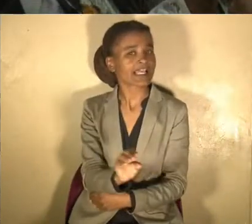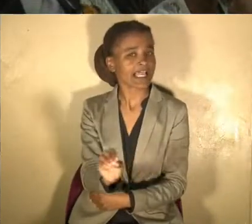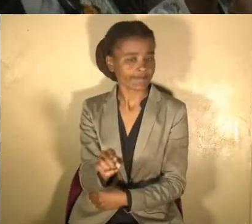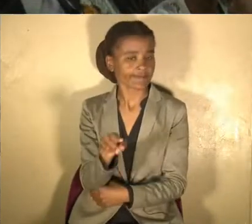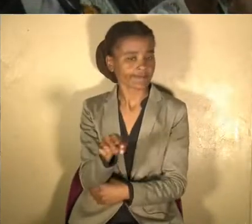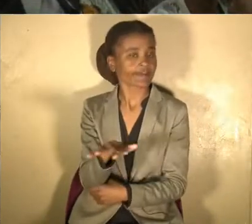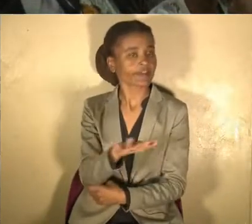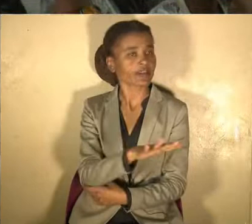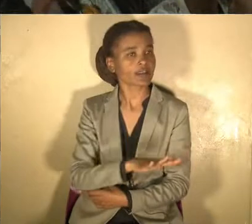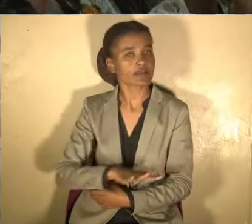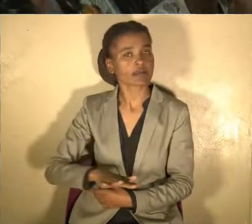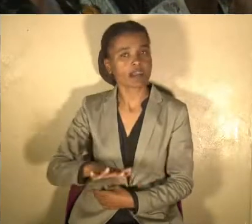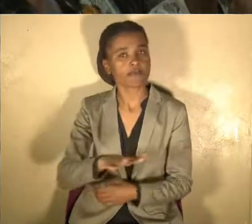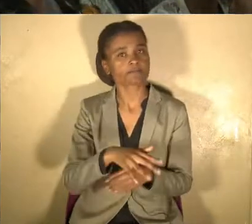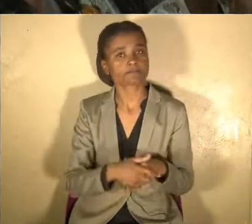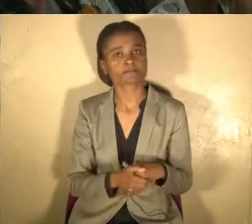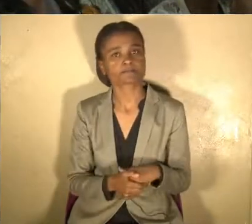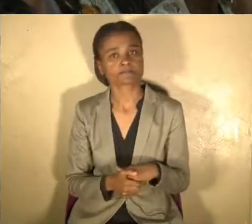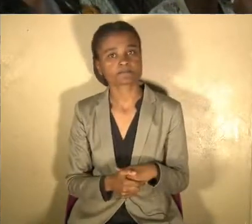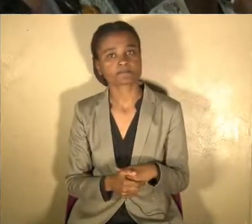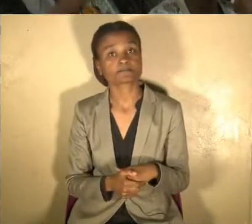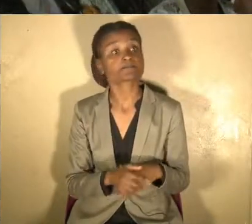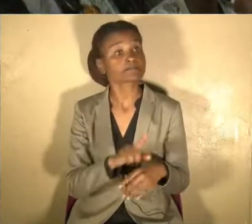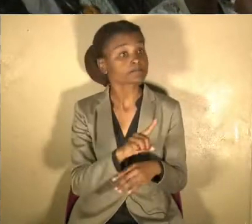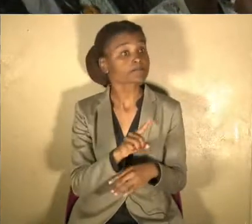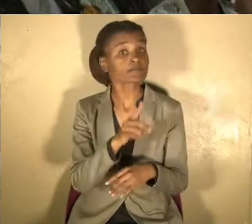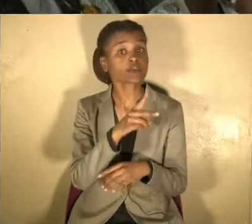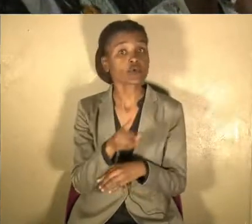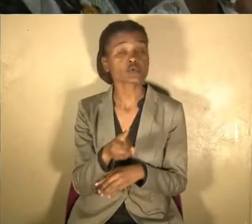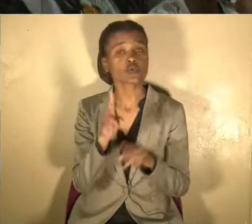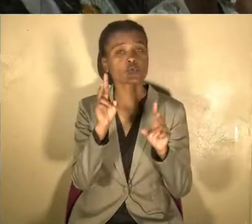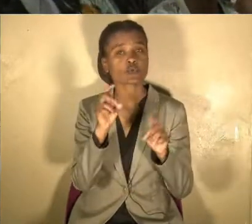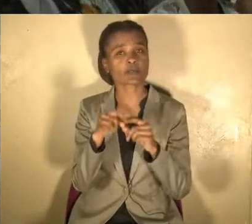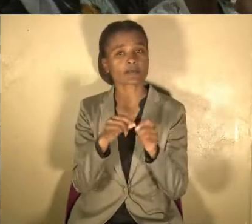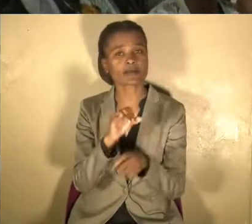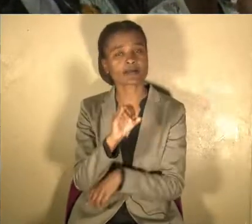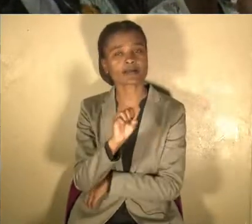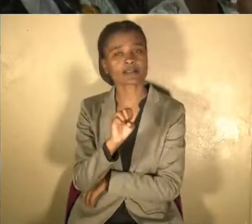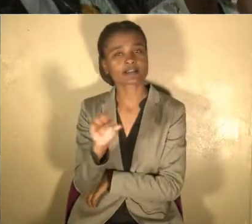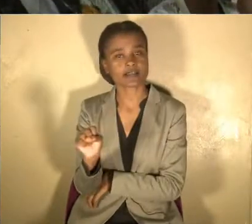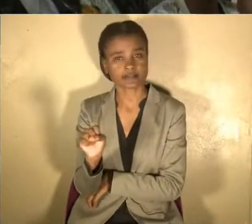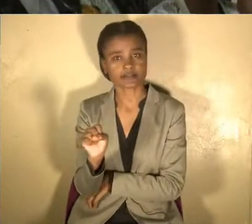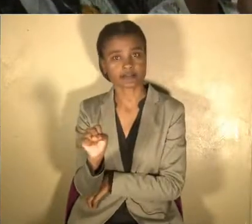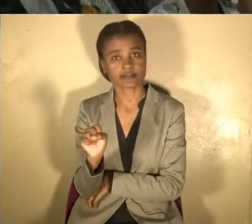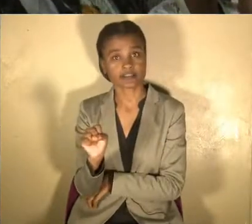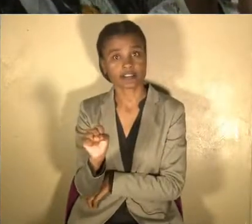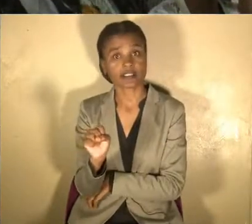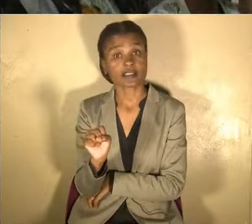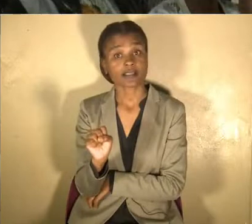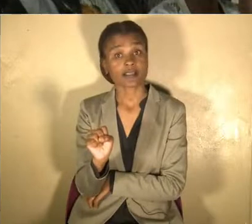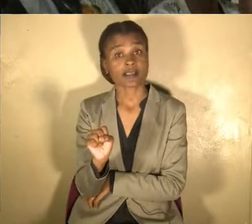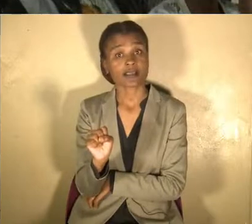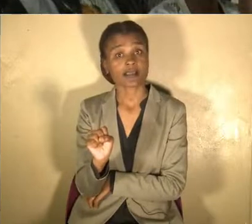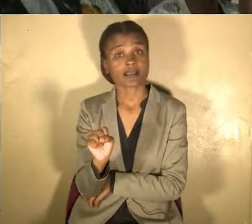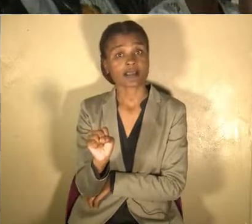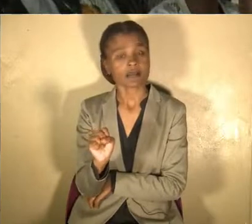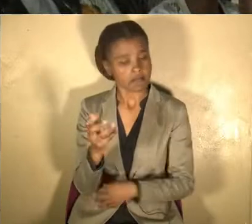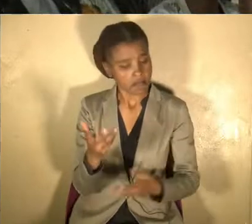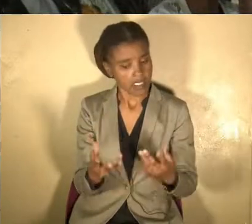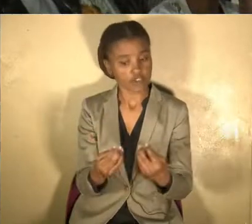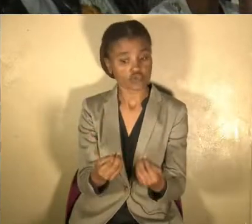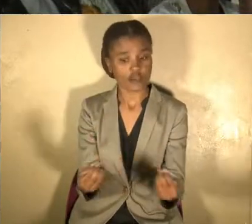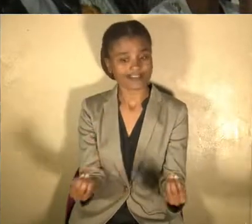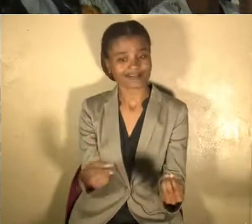West Rand. And gape ka ISS go tlaleletsa se RD a se buile gore bana ba ngwana wa e foreigner ga re